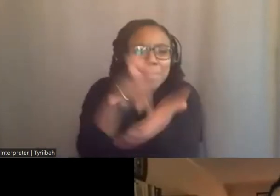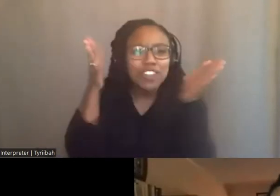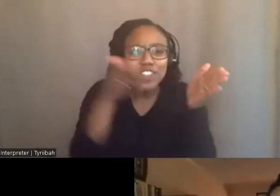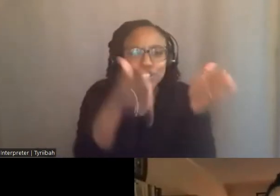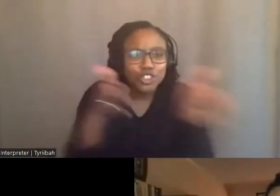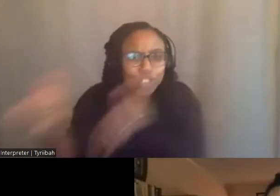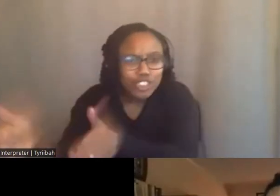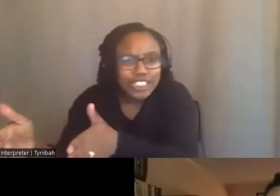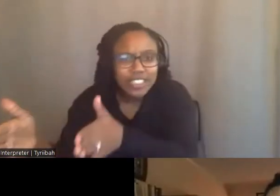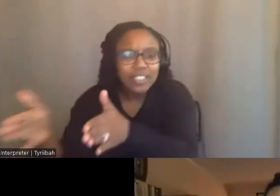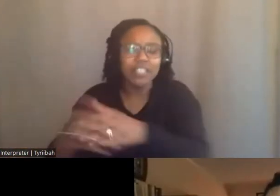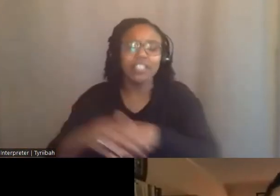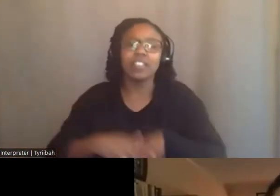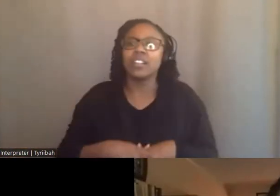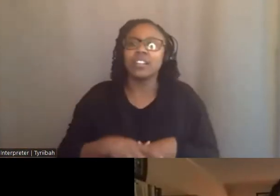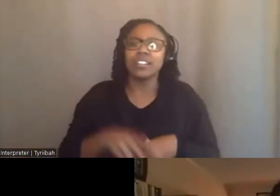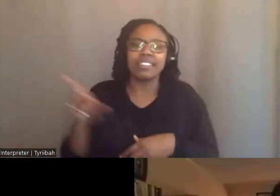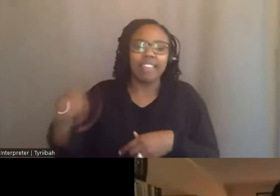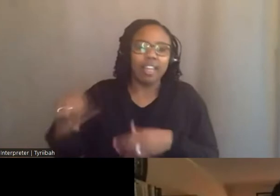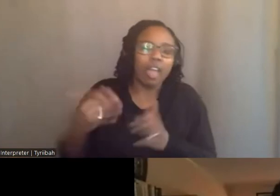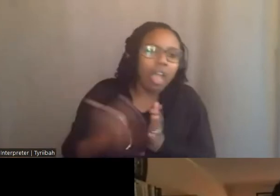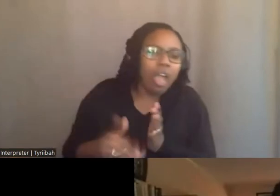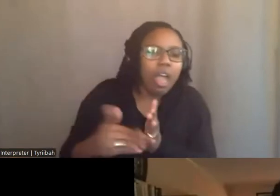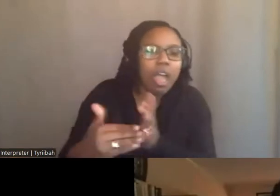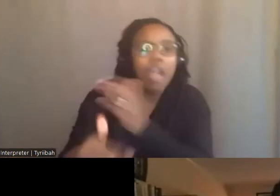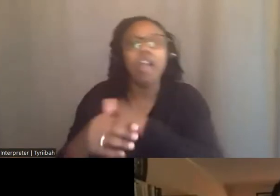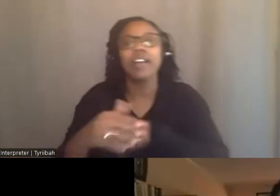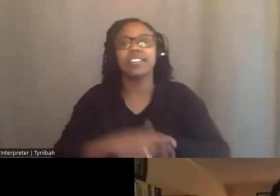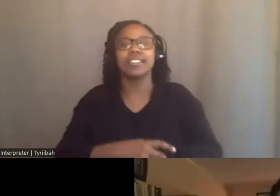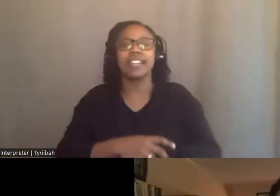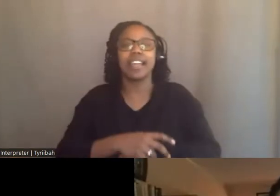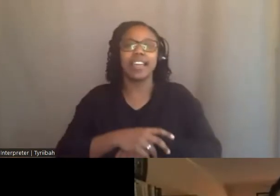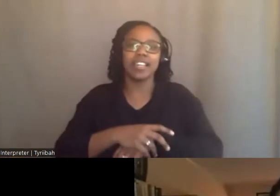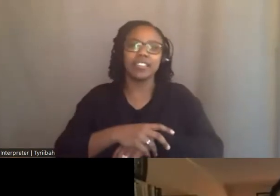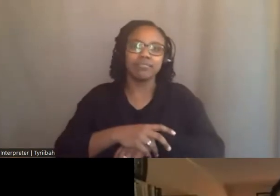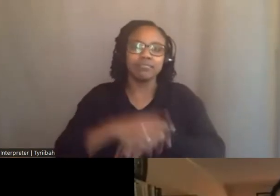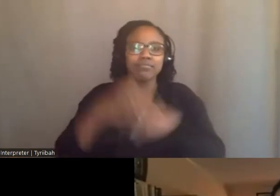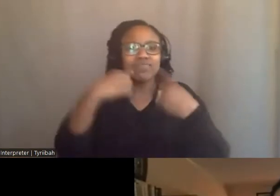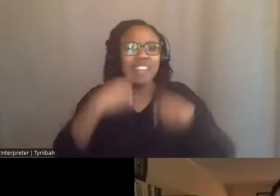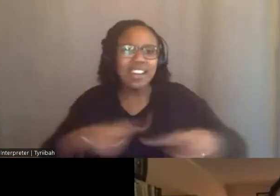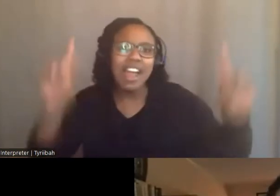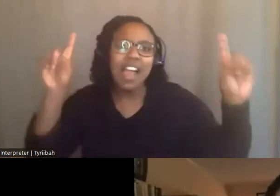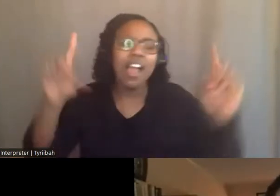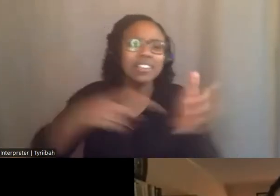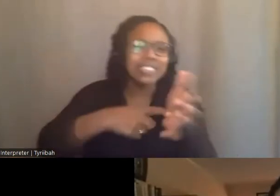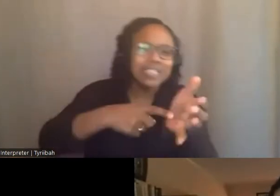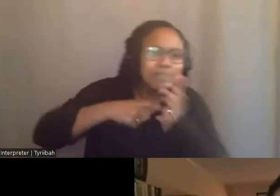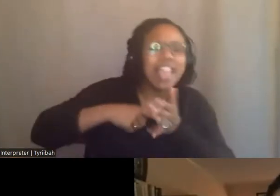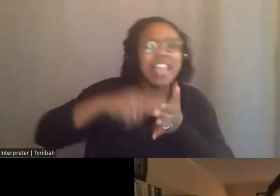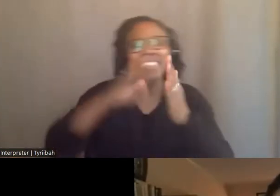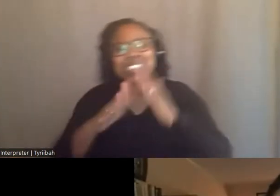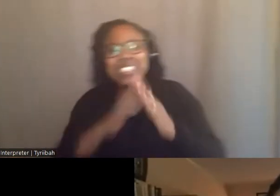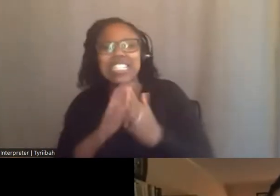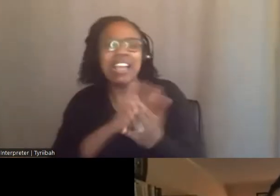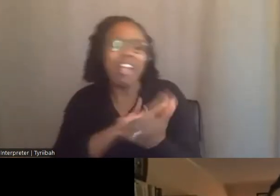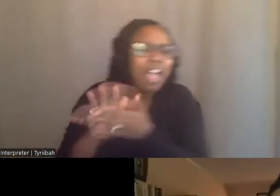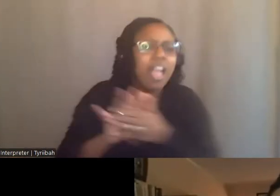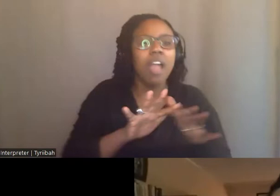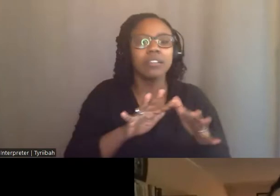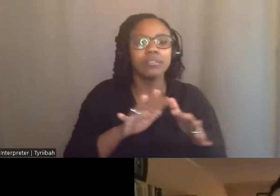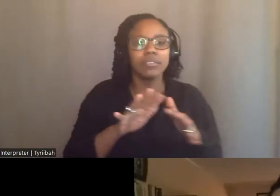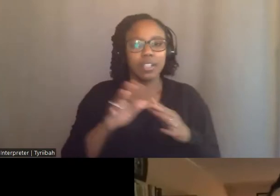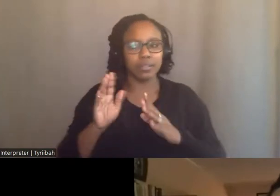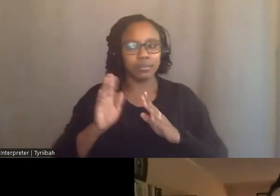They had press releases, demands to the city, and people got involved in this